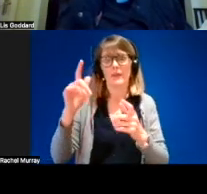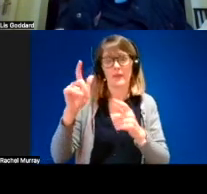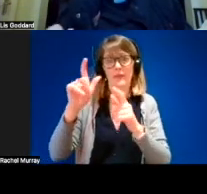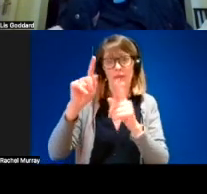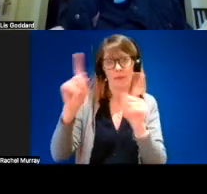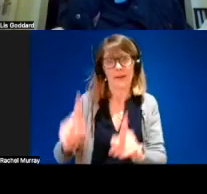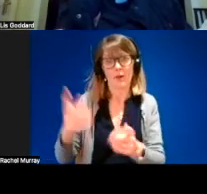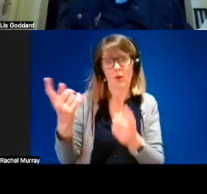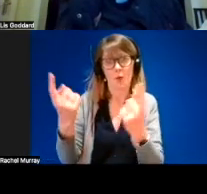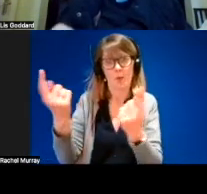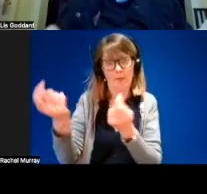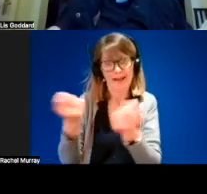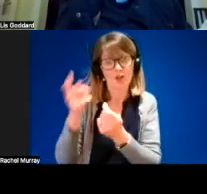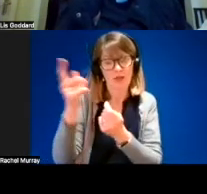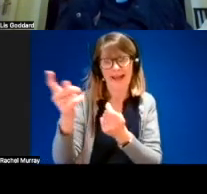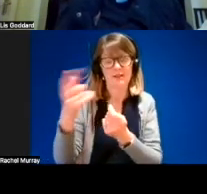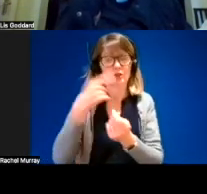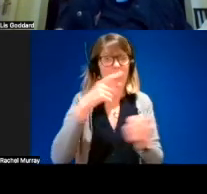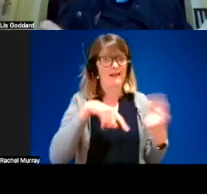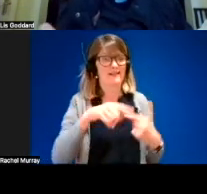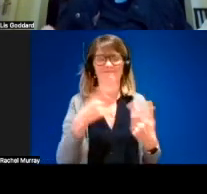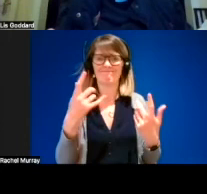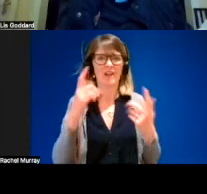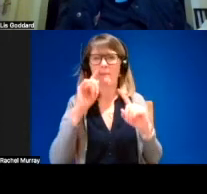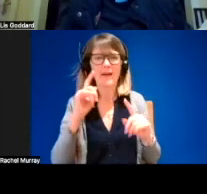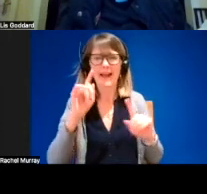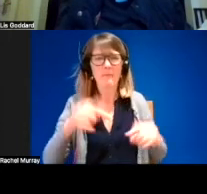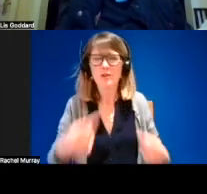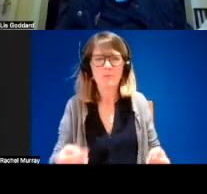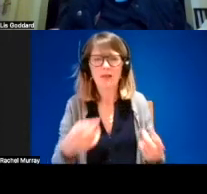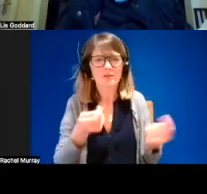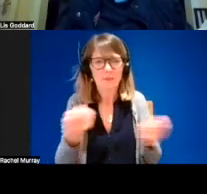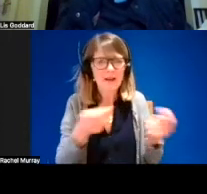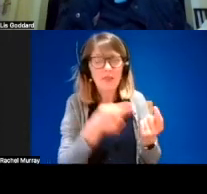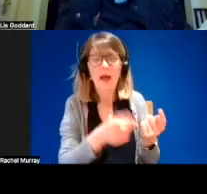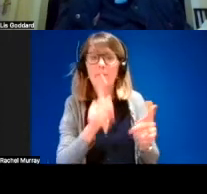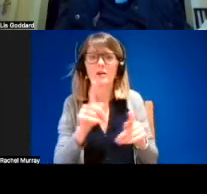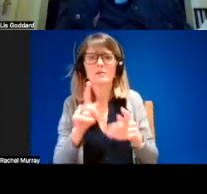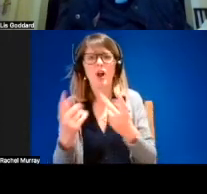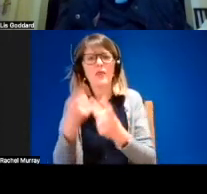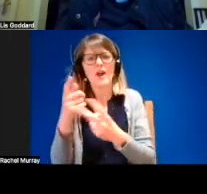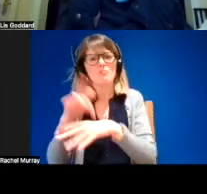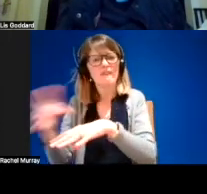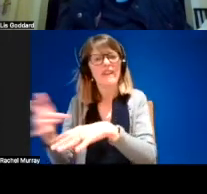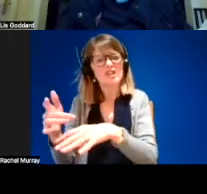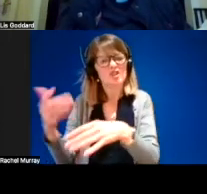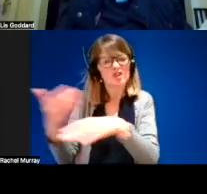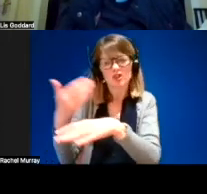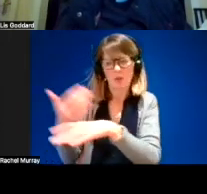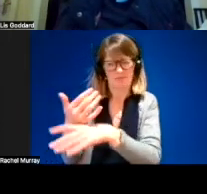is impossible to manage. And yet other professions manage this perfectly